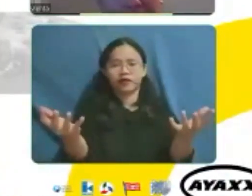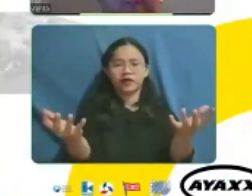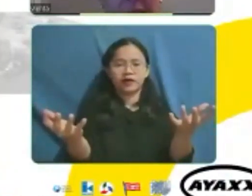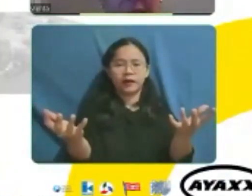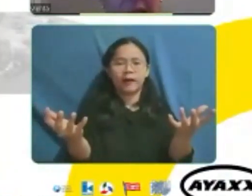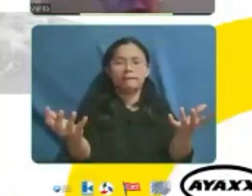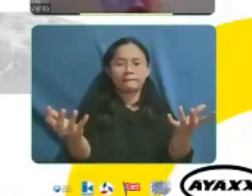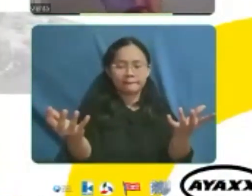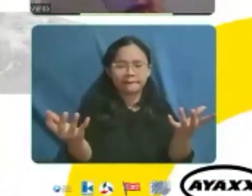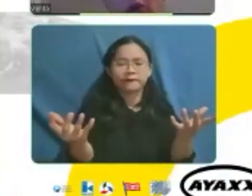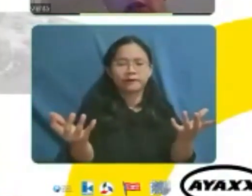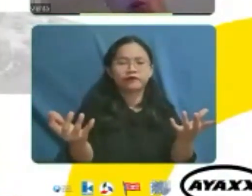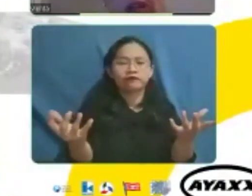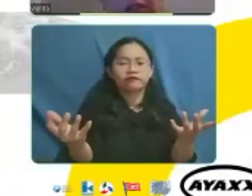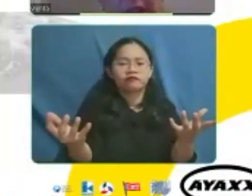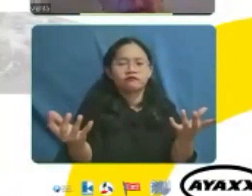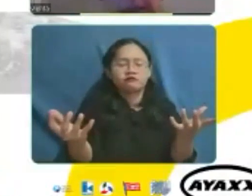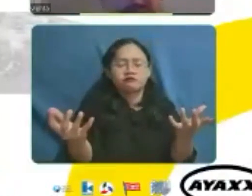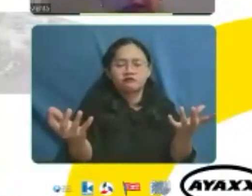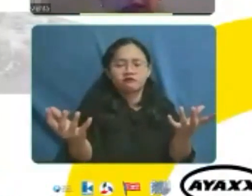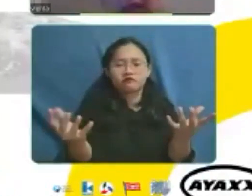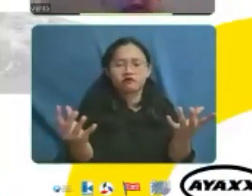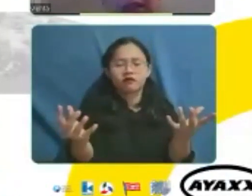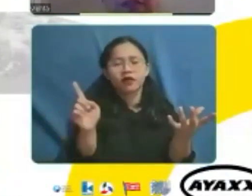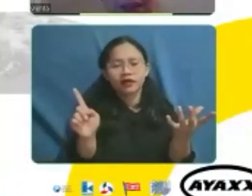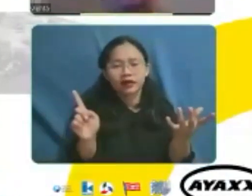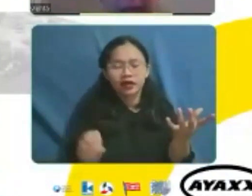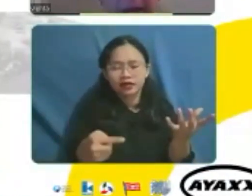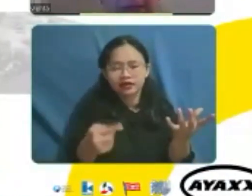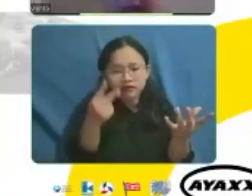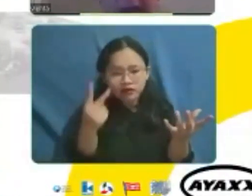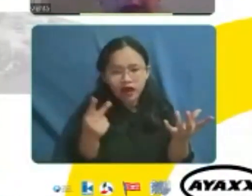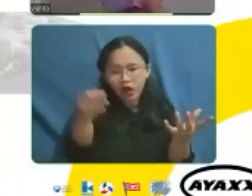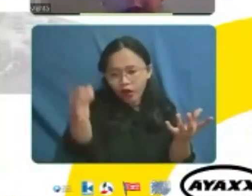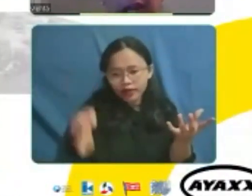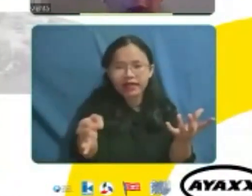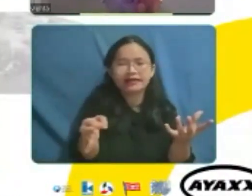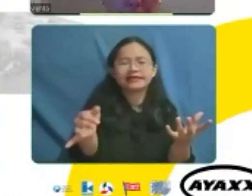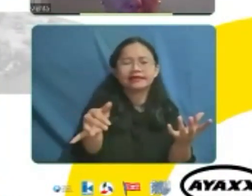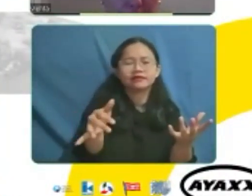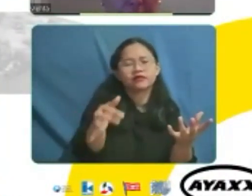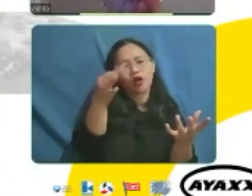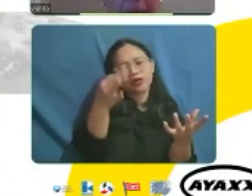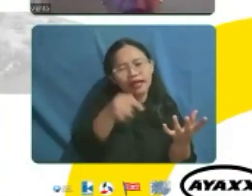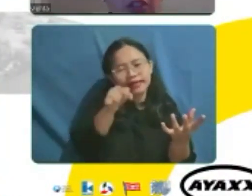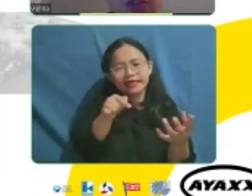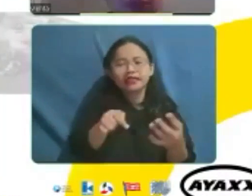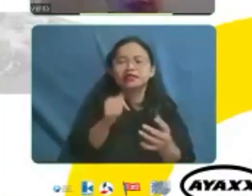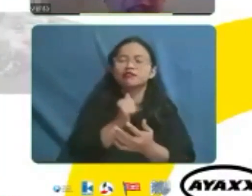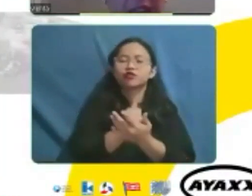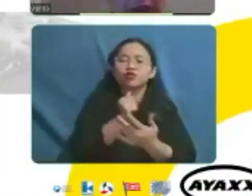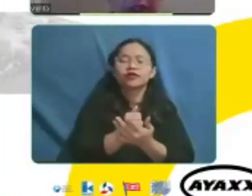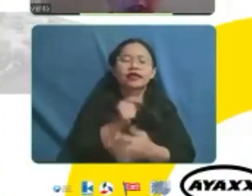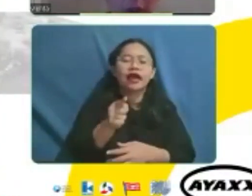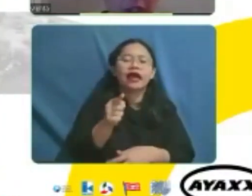polluted cities. But only one of them lives in a family that can afford an air purifier. And so if you